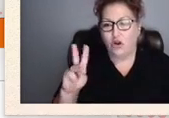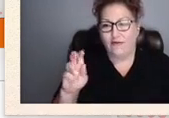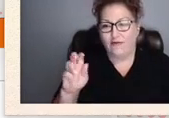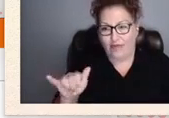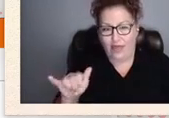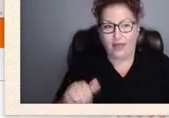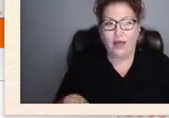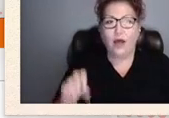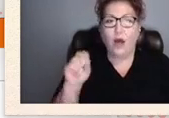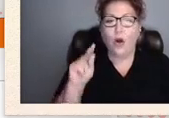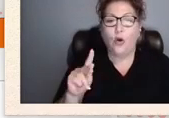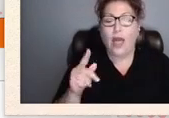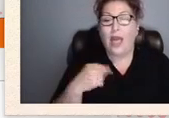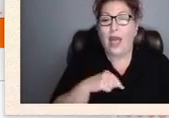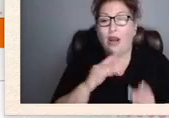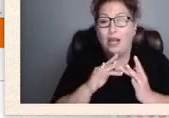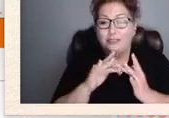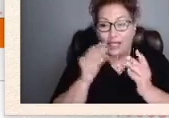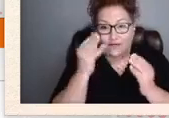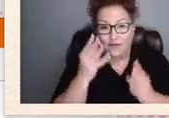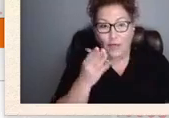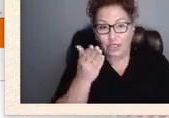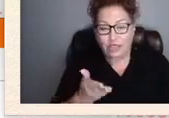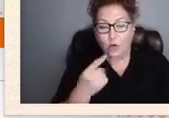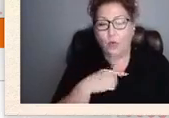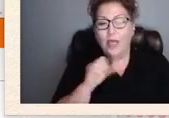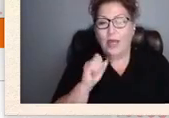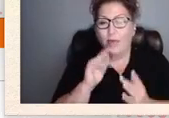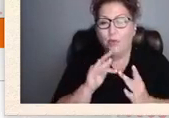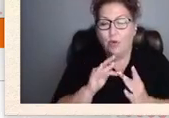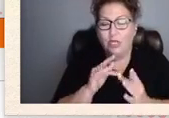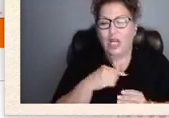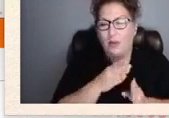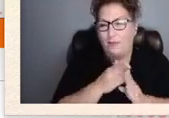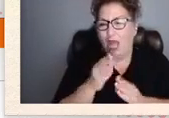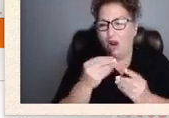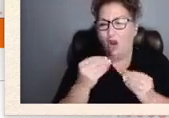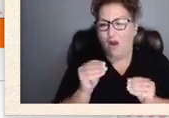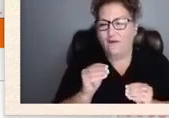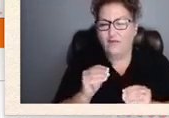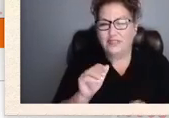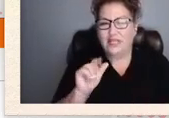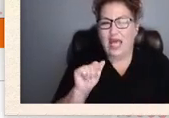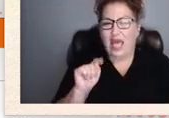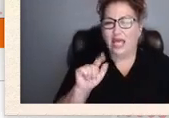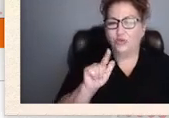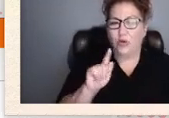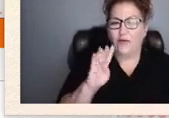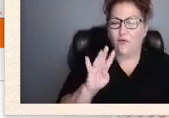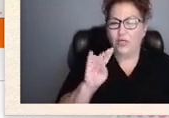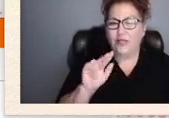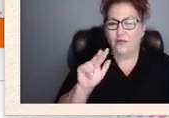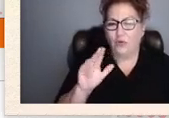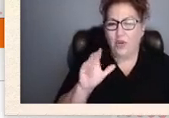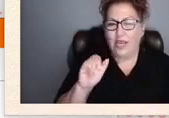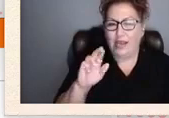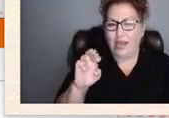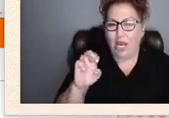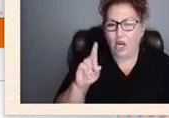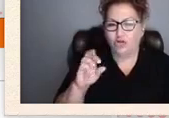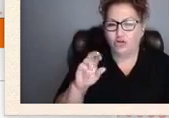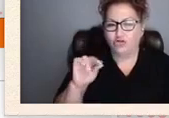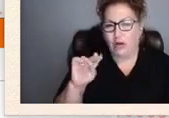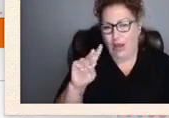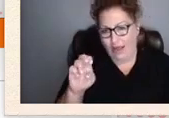is our contact information. We can be reached. This is our main office, which is at 2473 Care Drive, Suite 200,